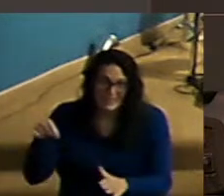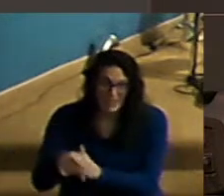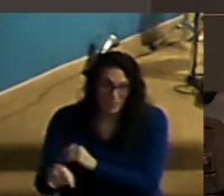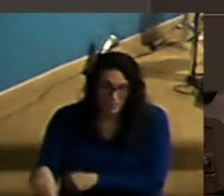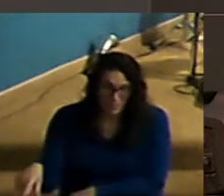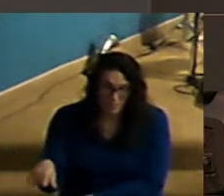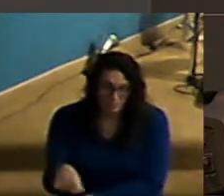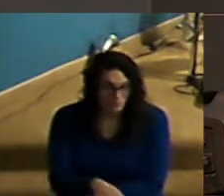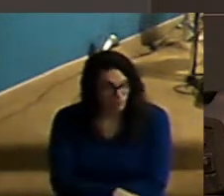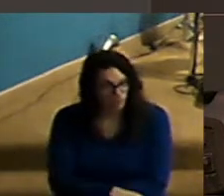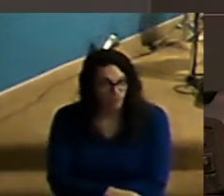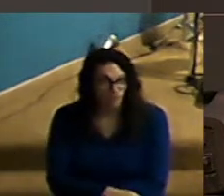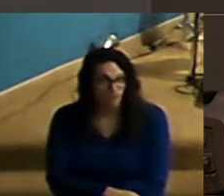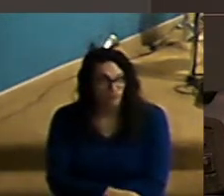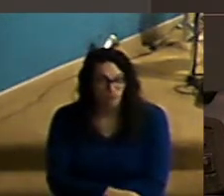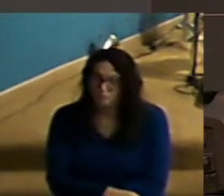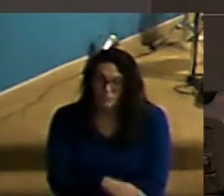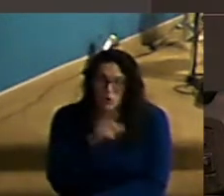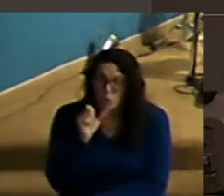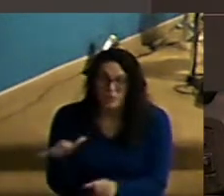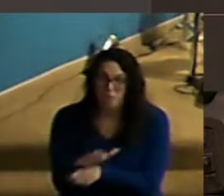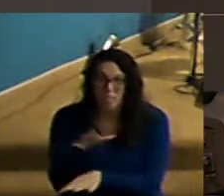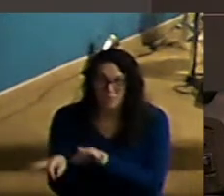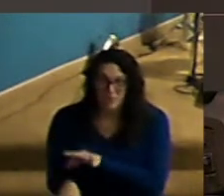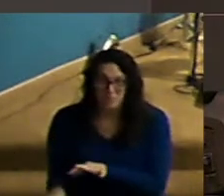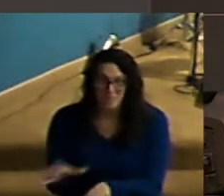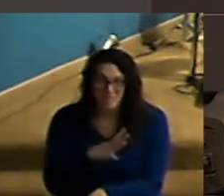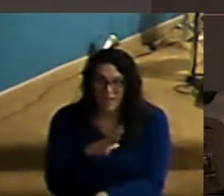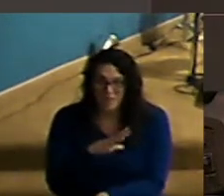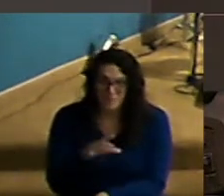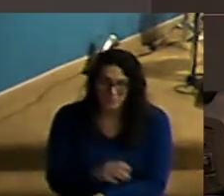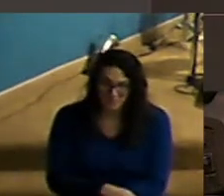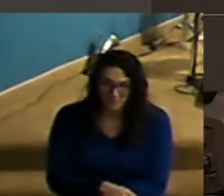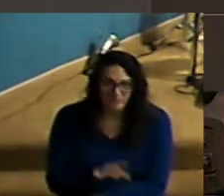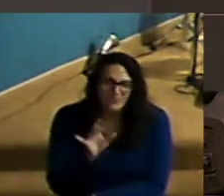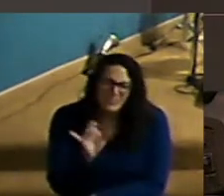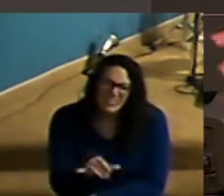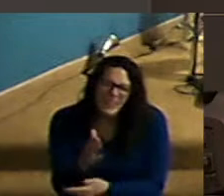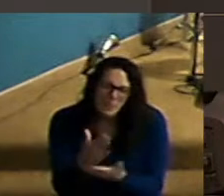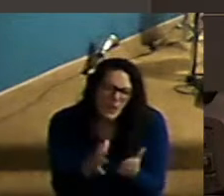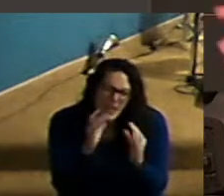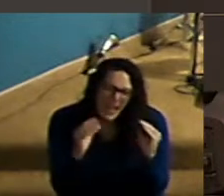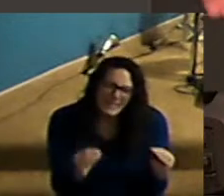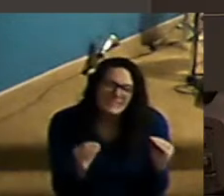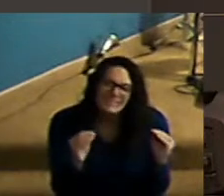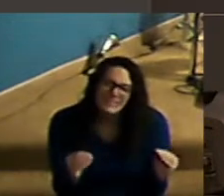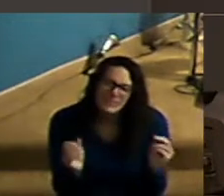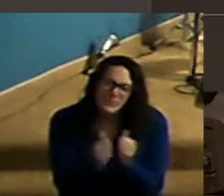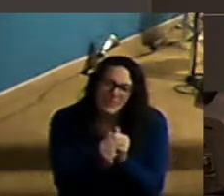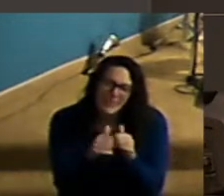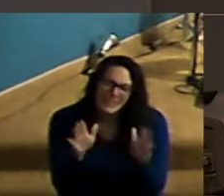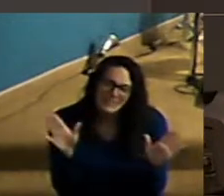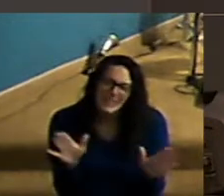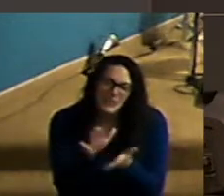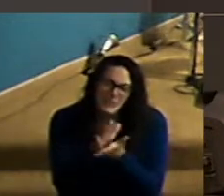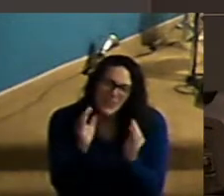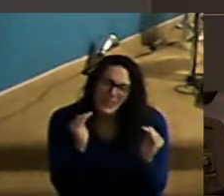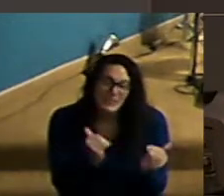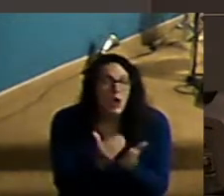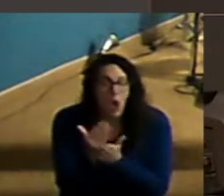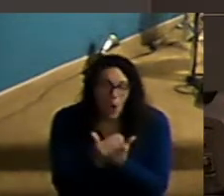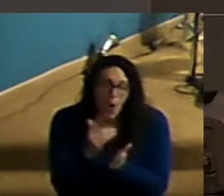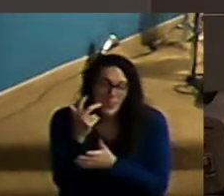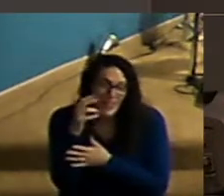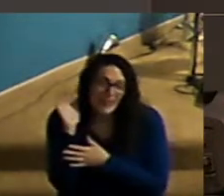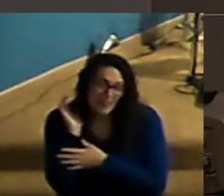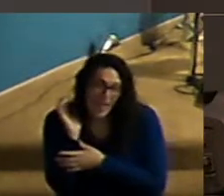Didn't need that part, did we? That usually doesn't get taught in a Sunday school lesson with the little flannel graphs, you remember? Oh, yeah, and